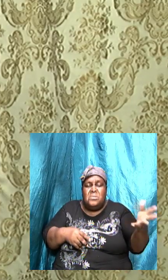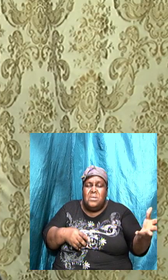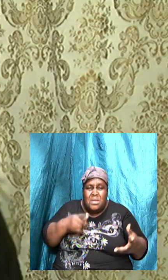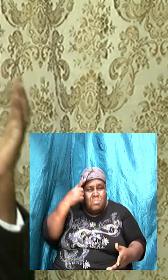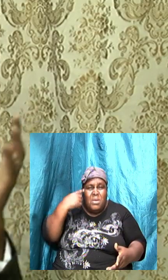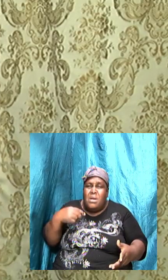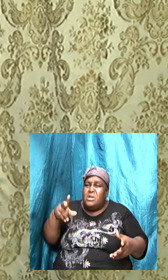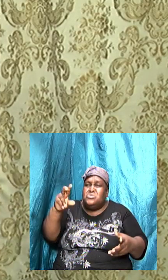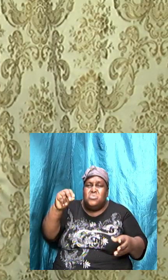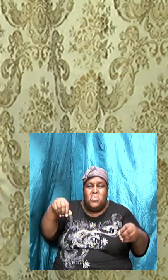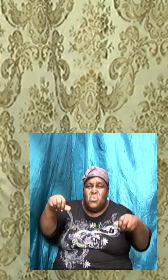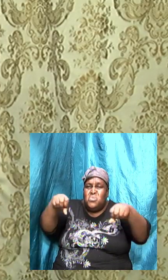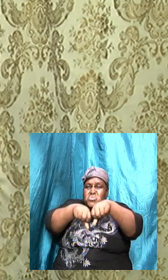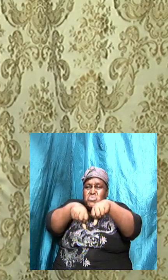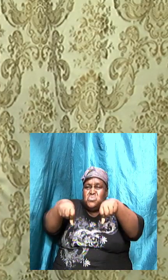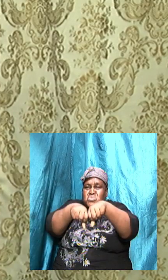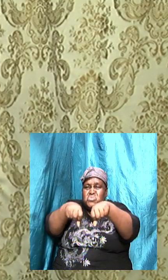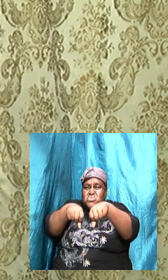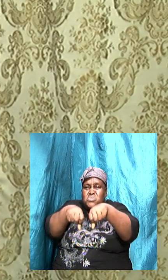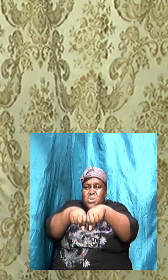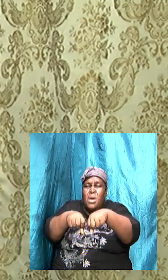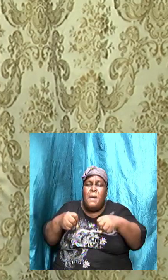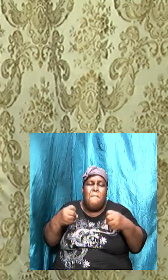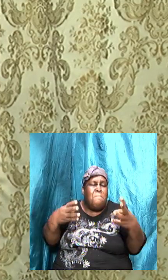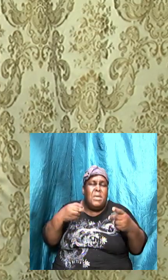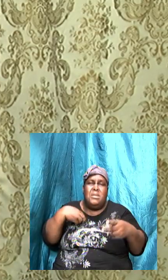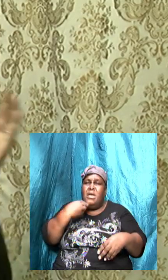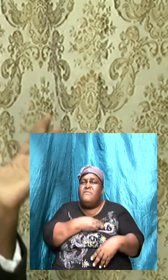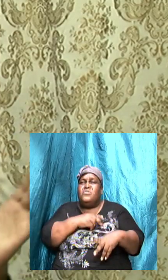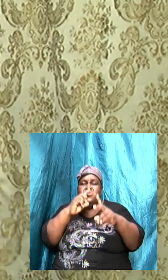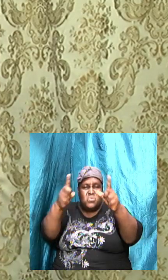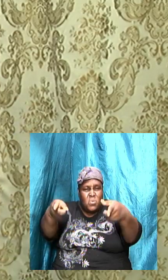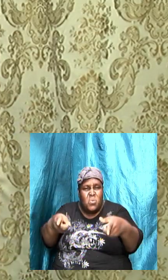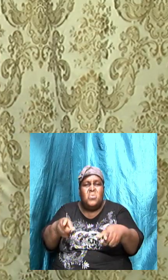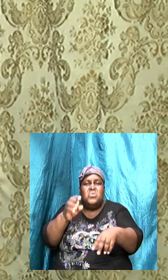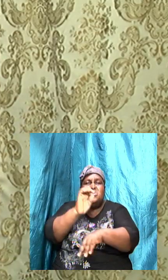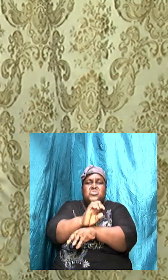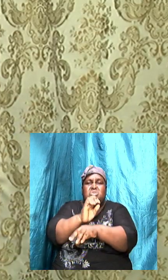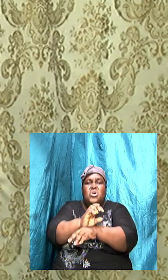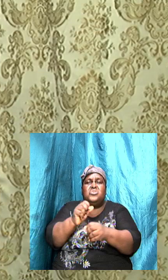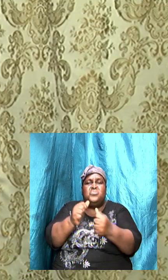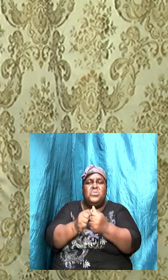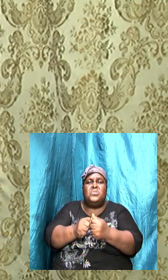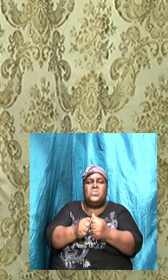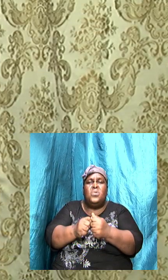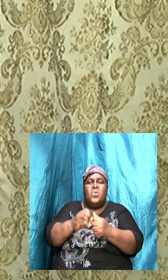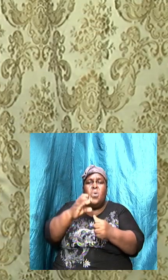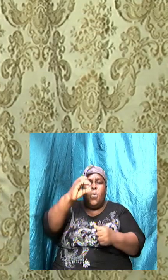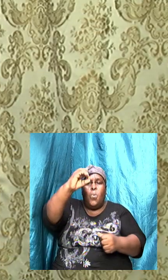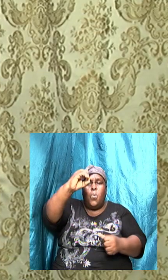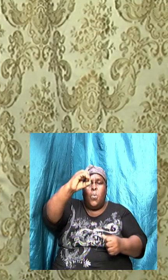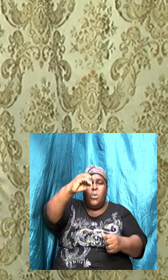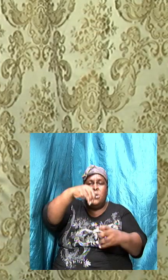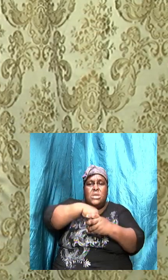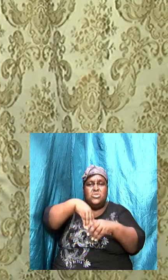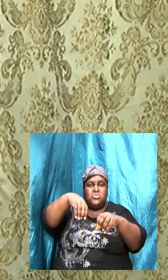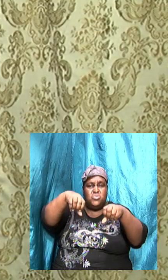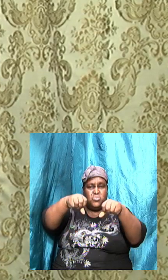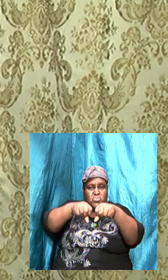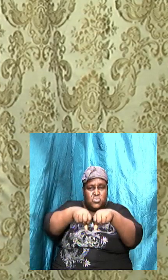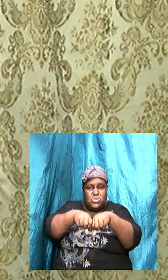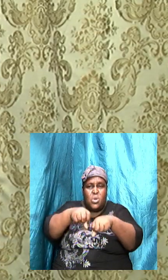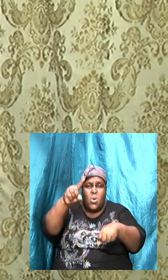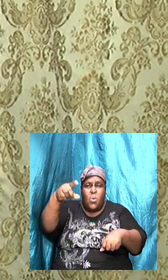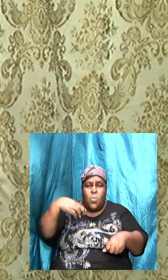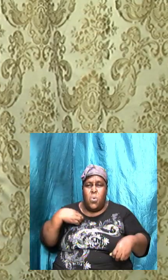shoes. Many of us went to church with holes in our shoes. Many of us went to church with one shirt for months